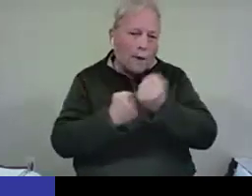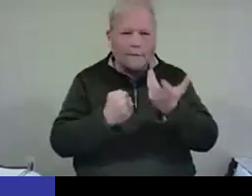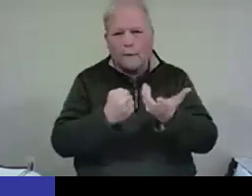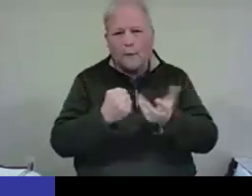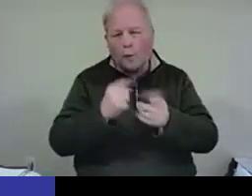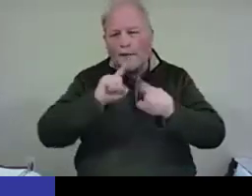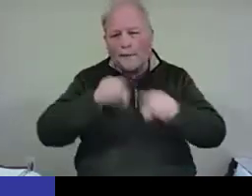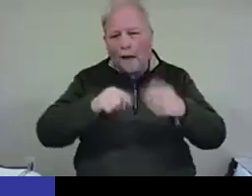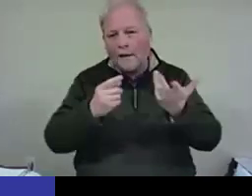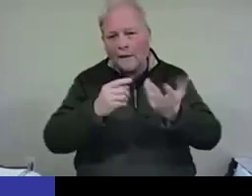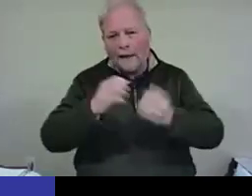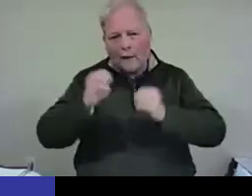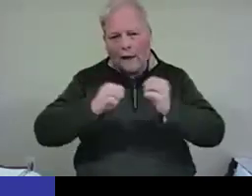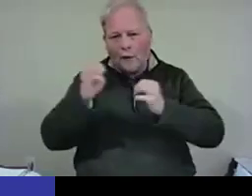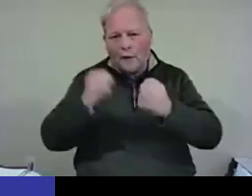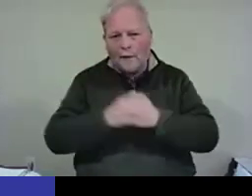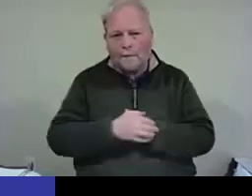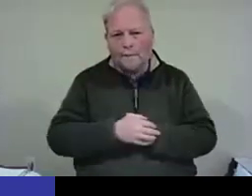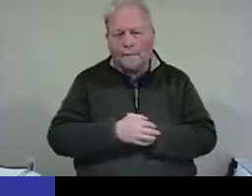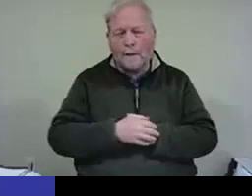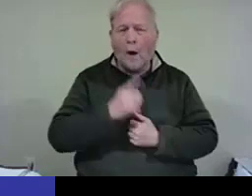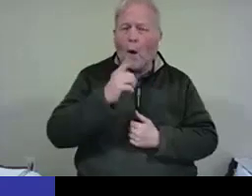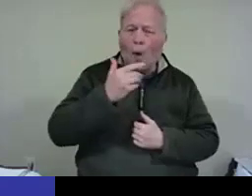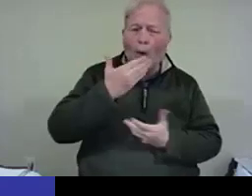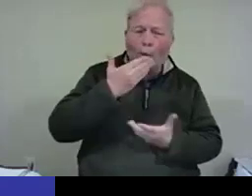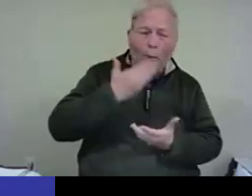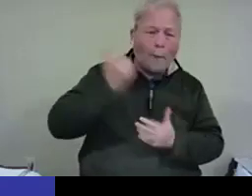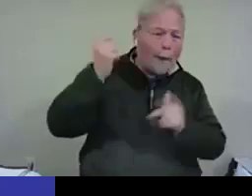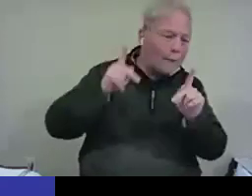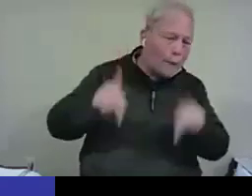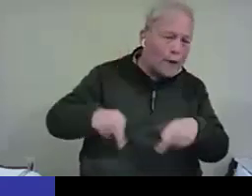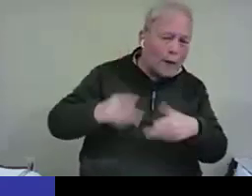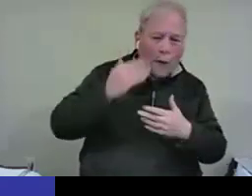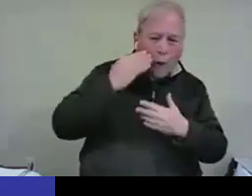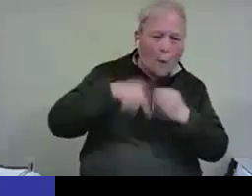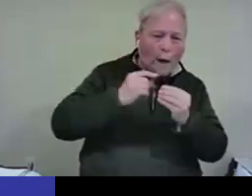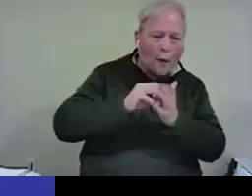and values than their parent, than their caregivers, than themselves?